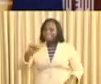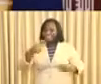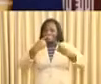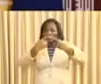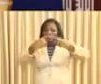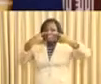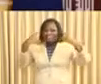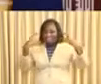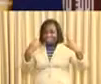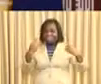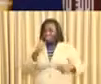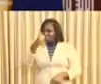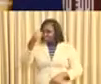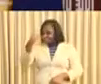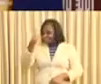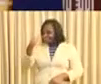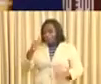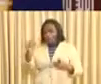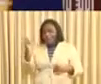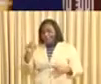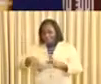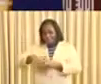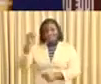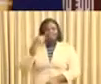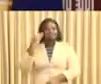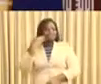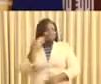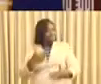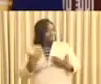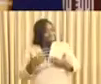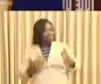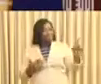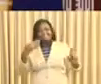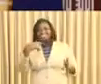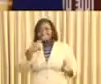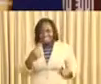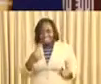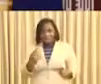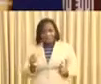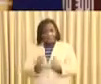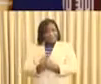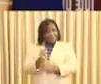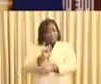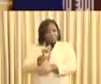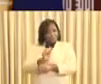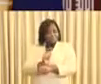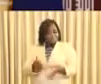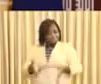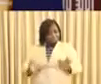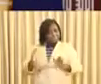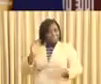homes. I'm happy to note that the hard-working Minister for Health, the Honorable Akuffo